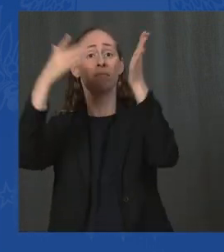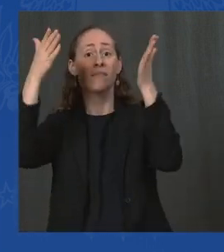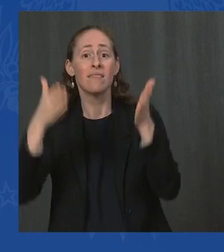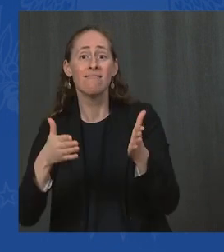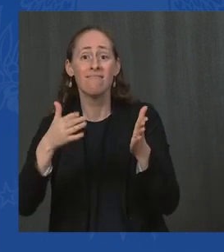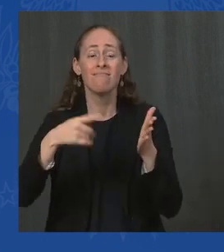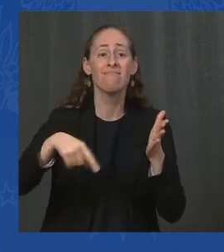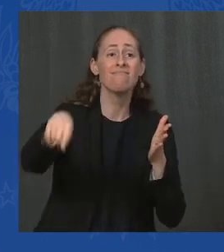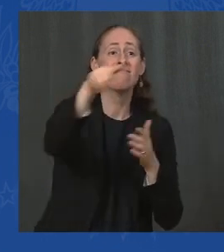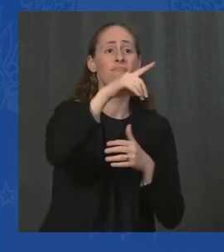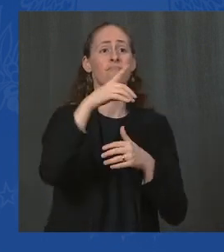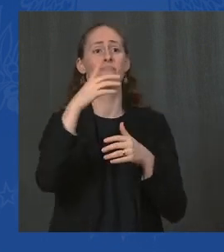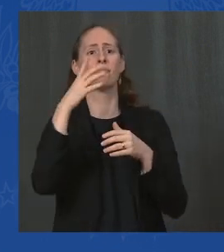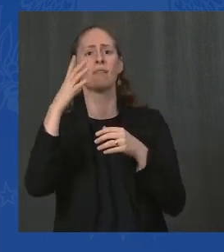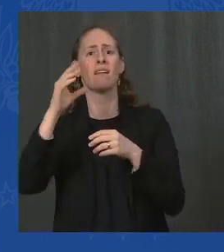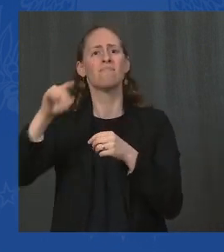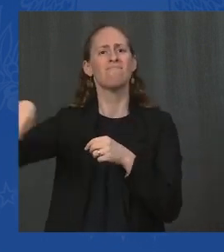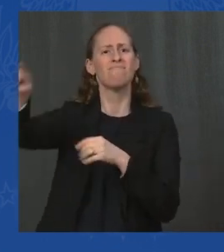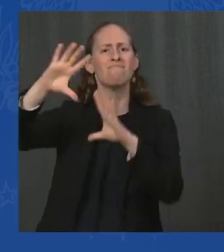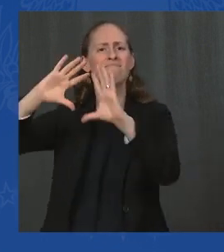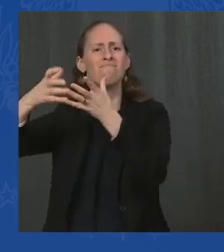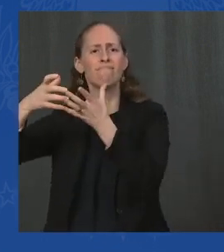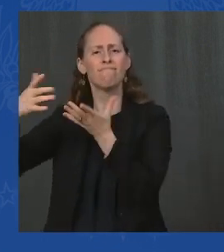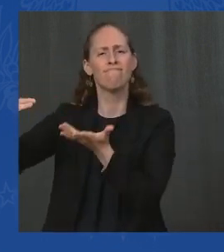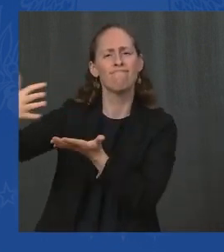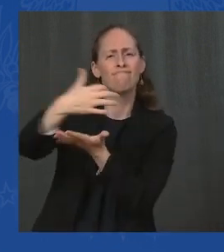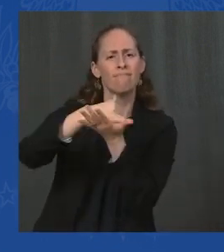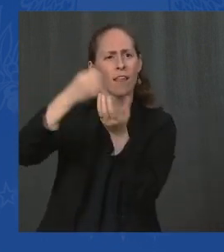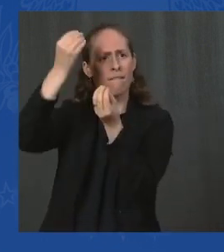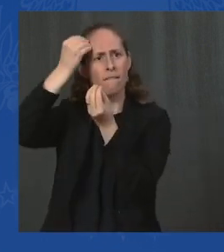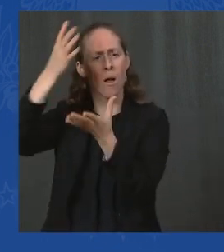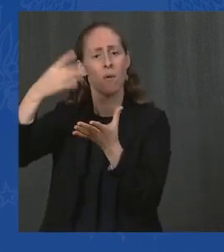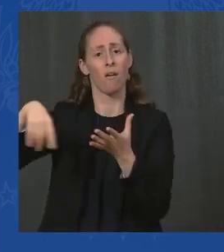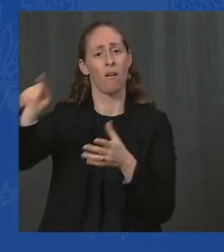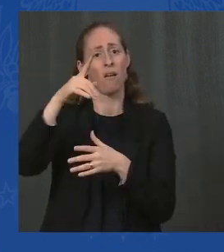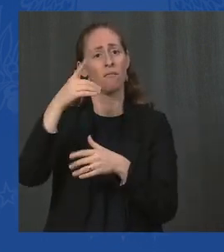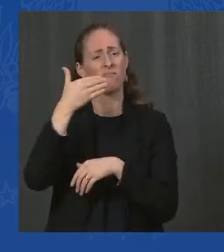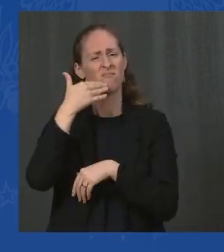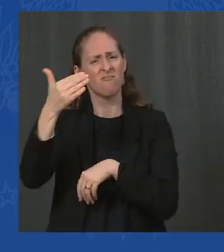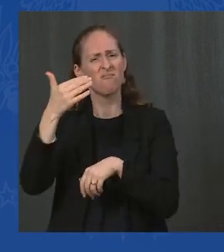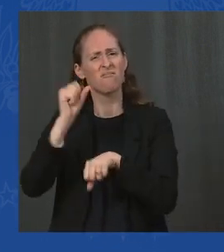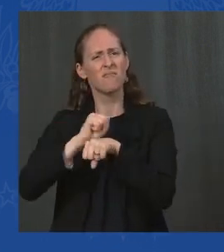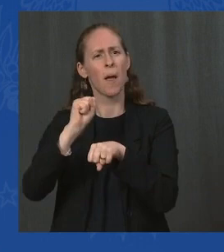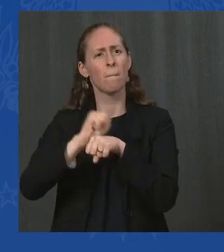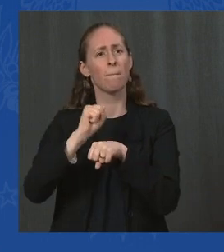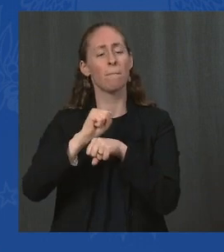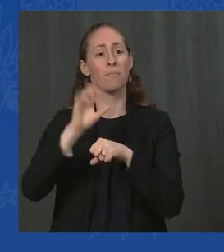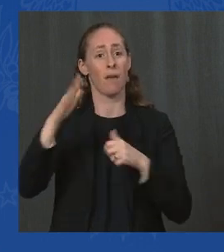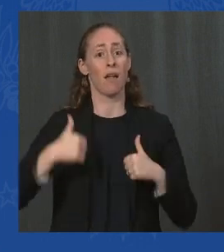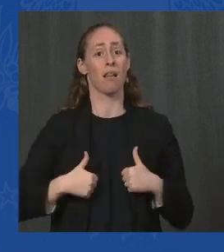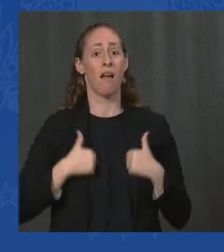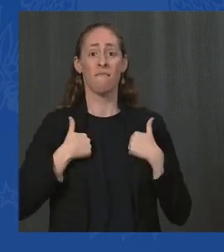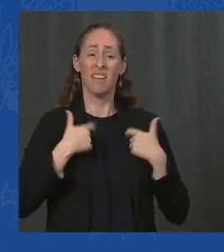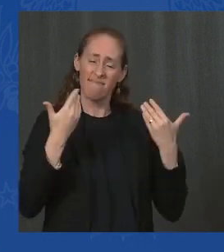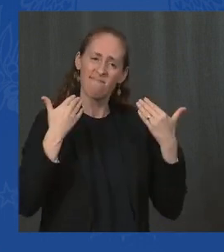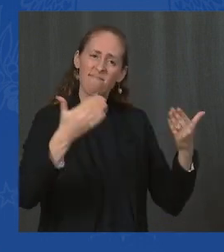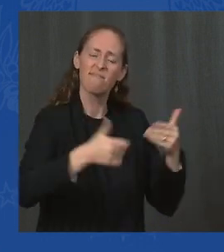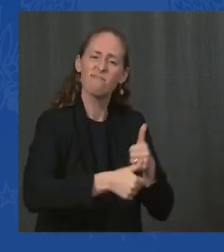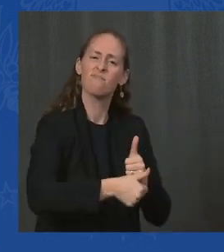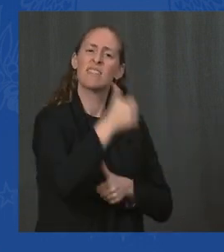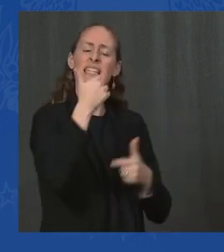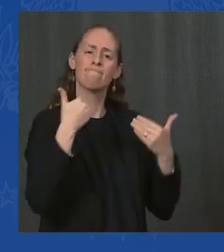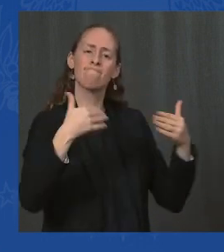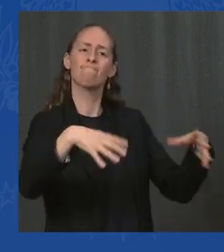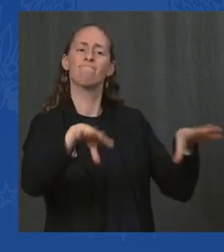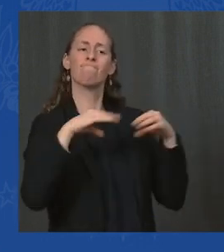well, risking their lives, not for professional gains, but to serve others, not in a mission